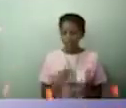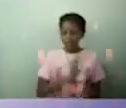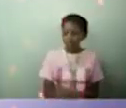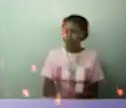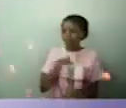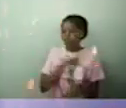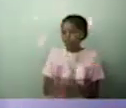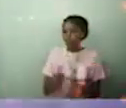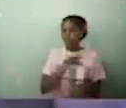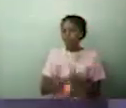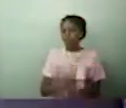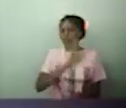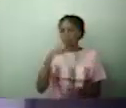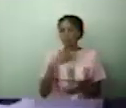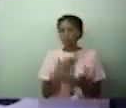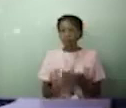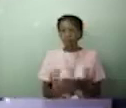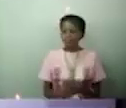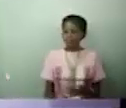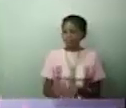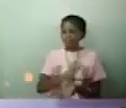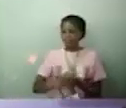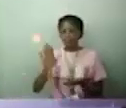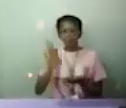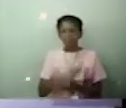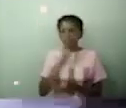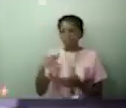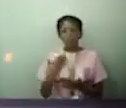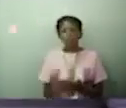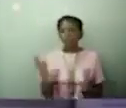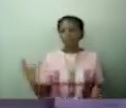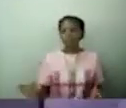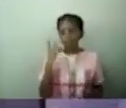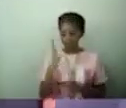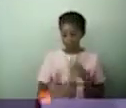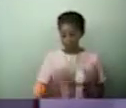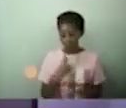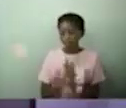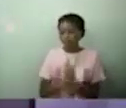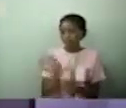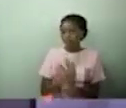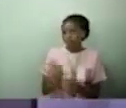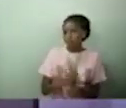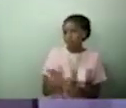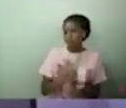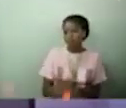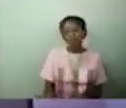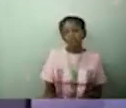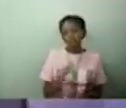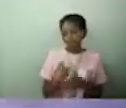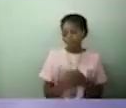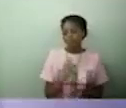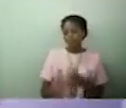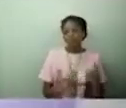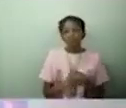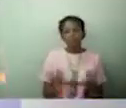pushing, an example I'm raising even among us as believers, look at how the world is pushing. How much more in the world?